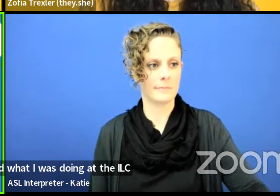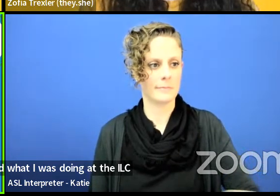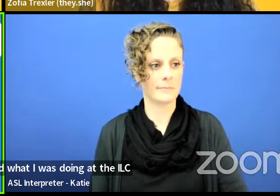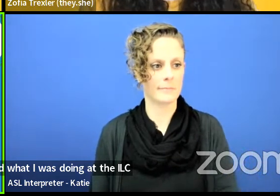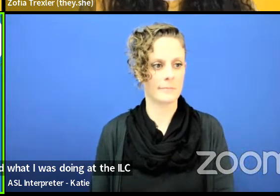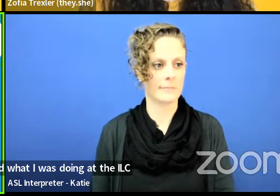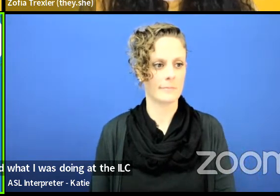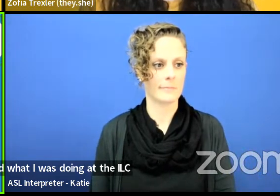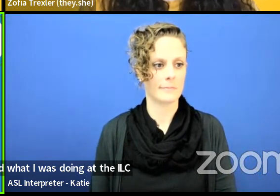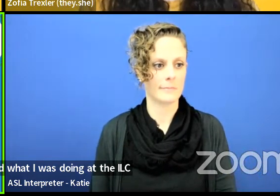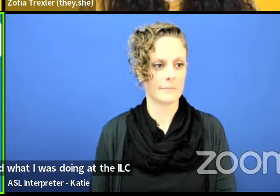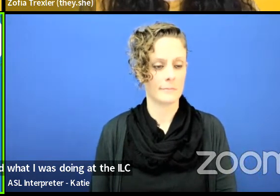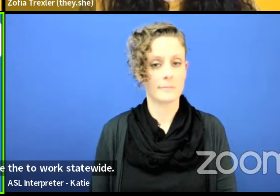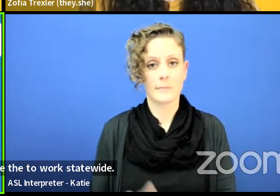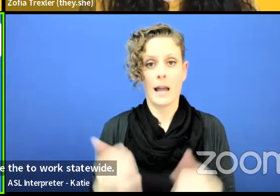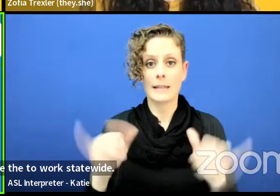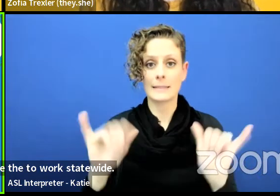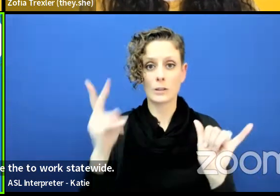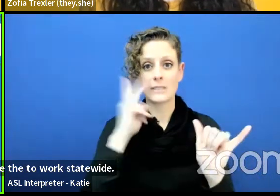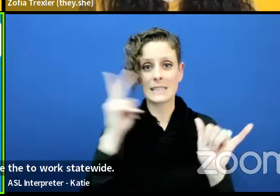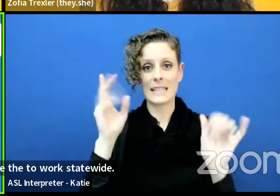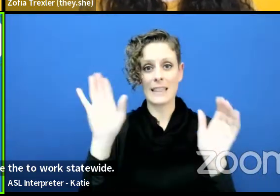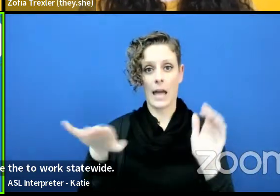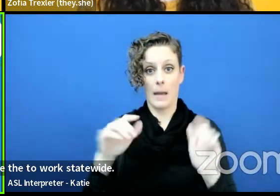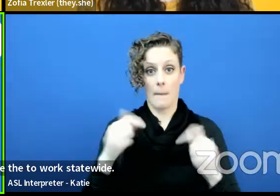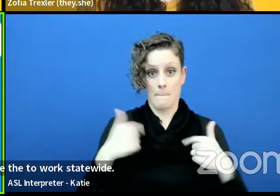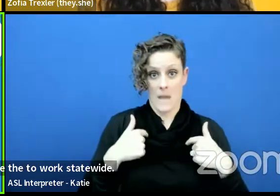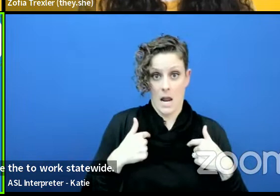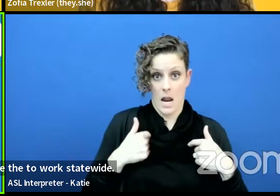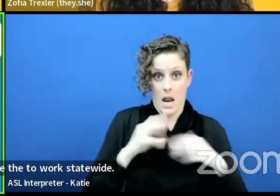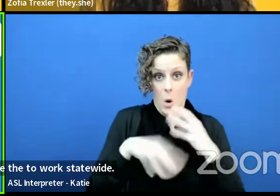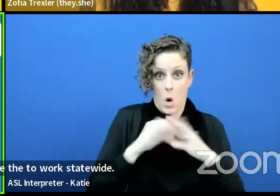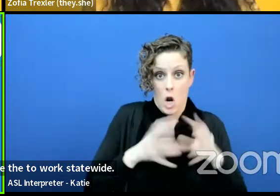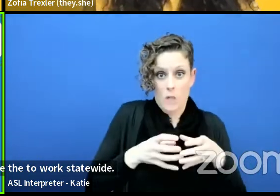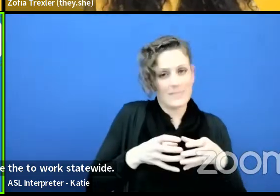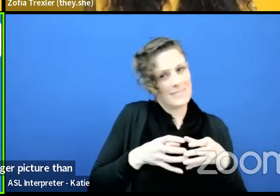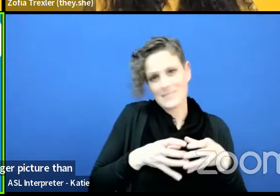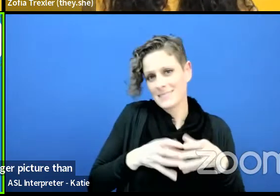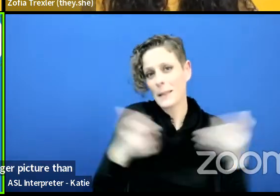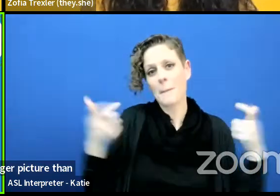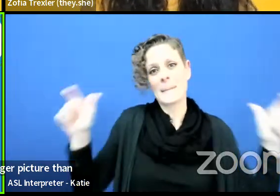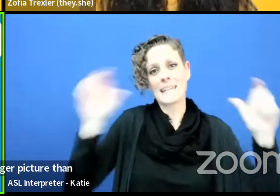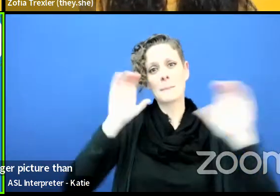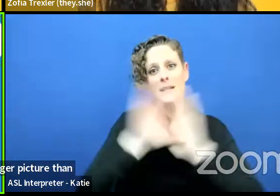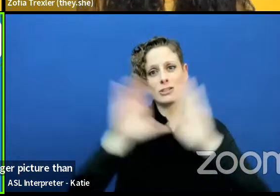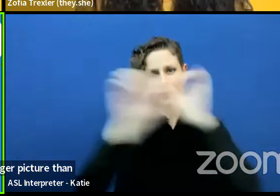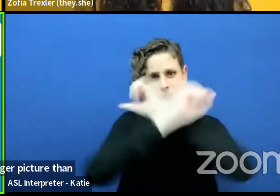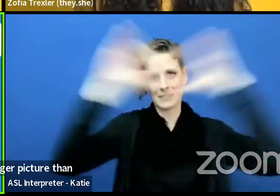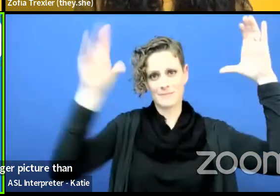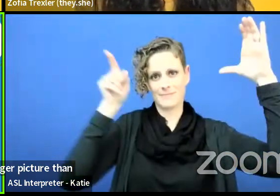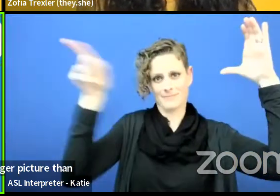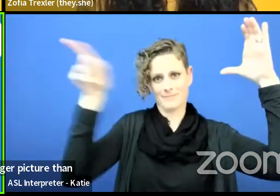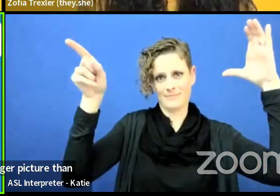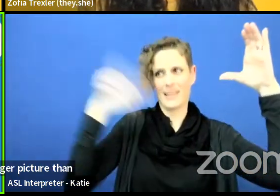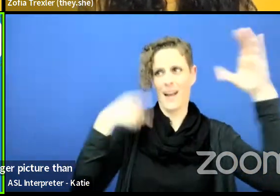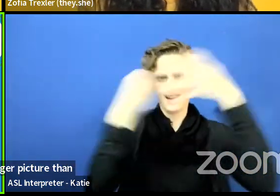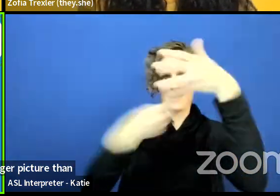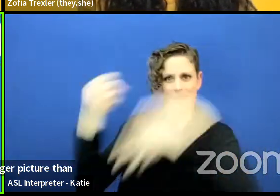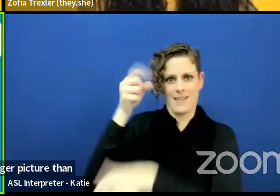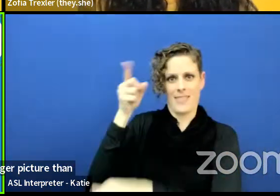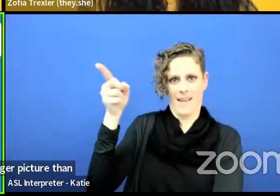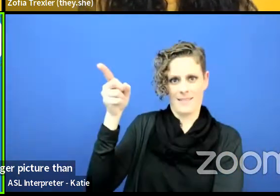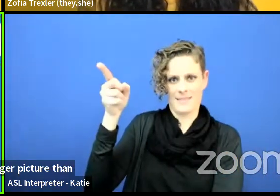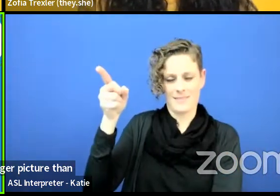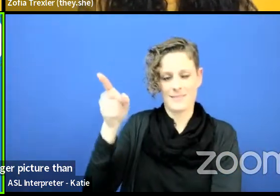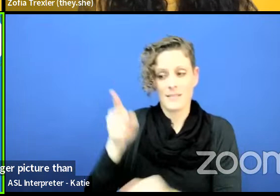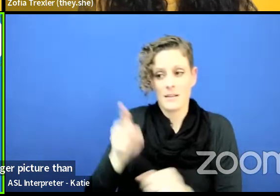bigger picture than me. And regardless of what everyone else's personal inhibitions were,